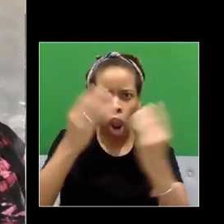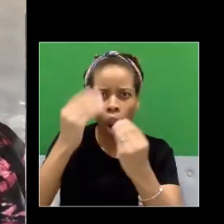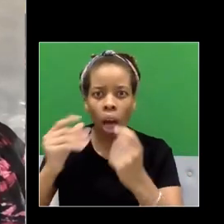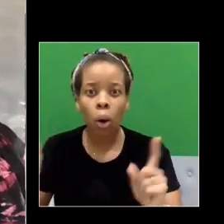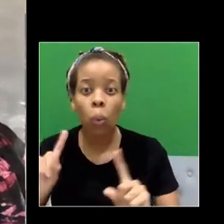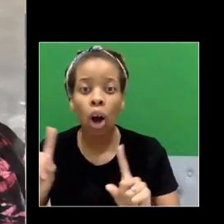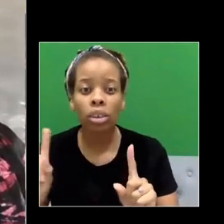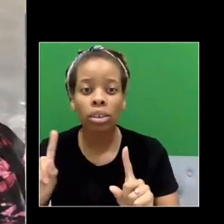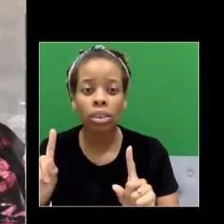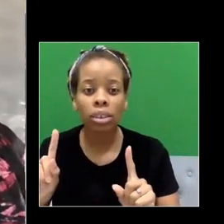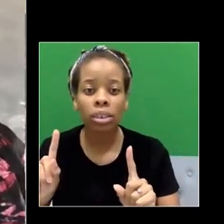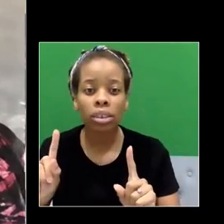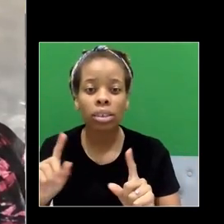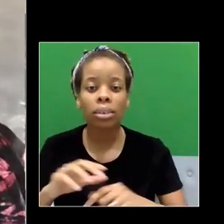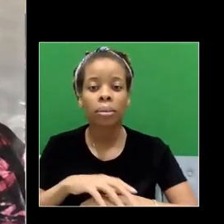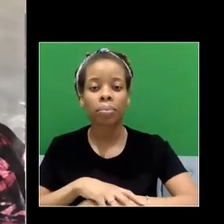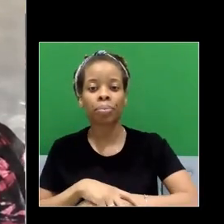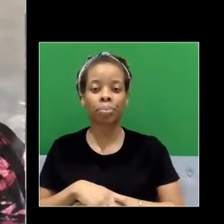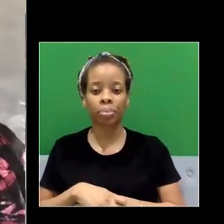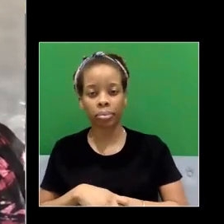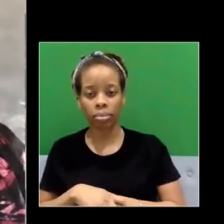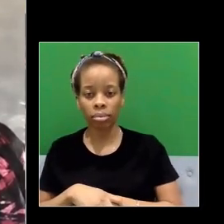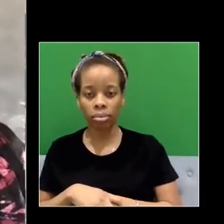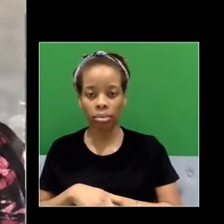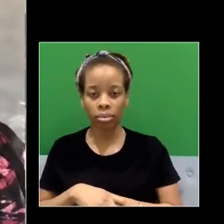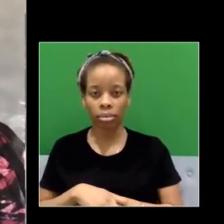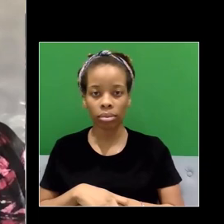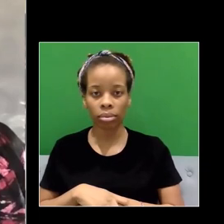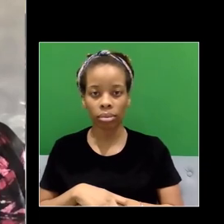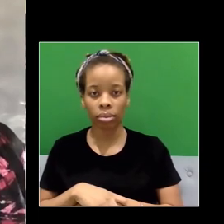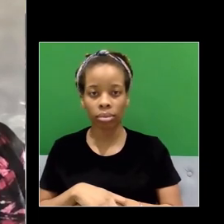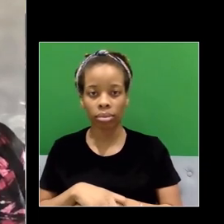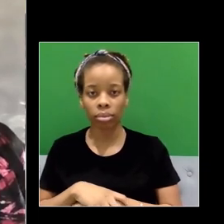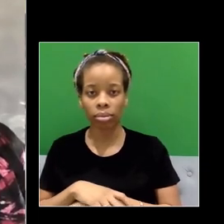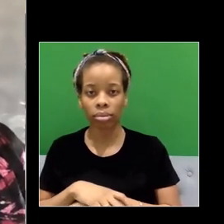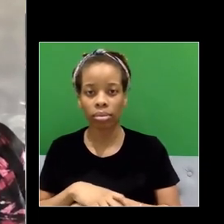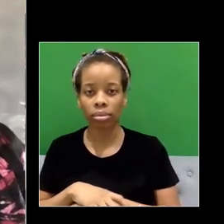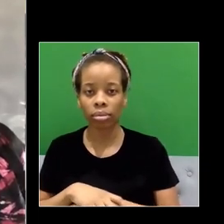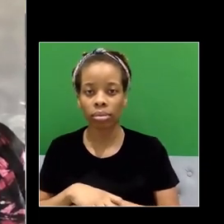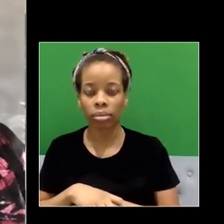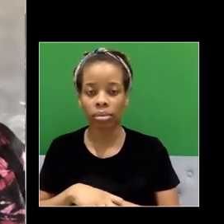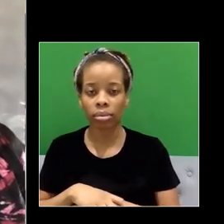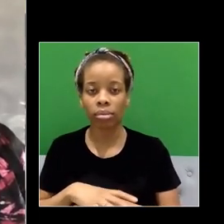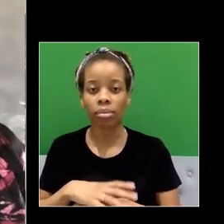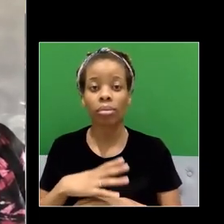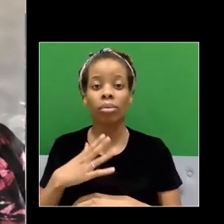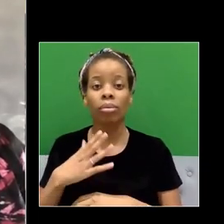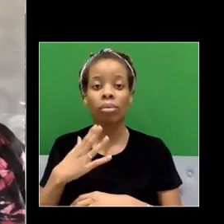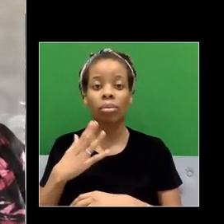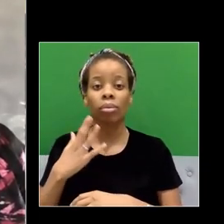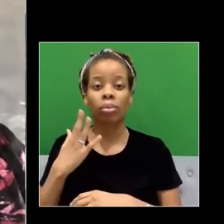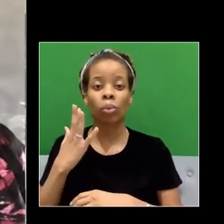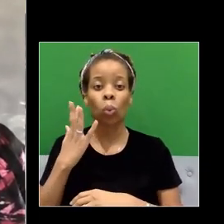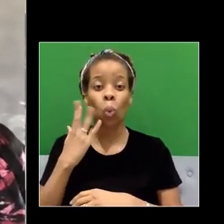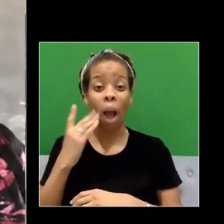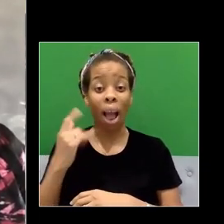think when thinking about even coming to bringing everything together for the Tate show, there were things there that